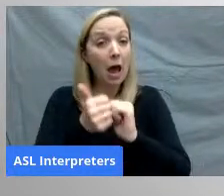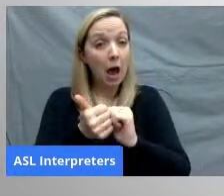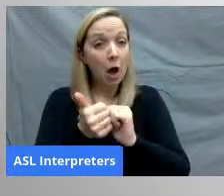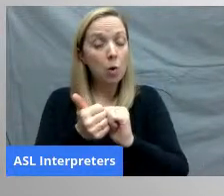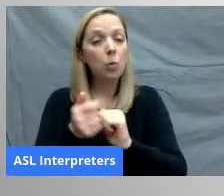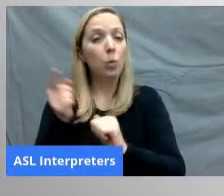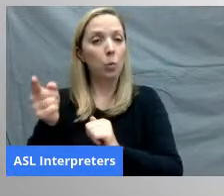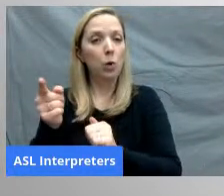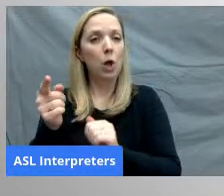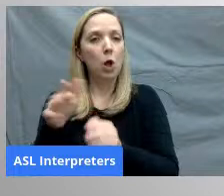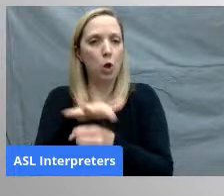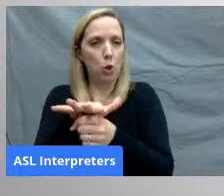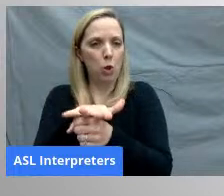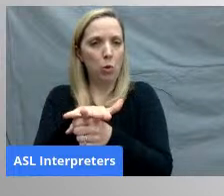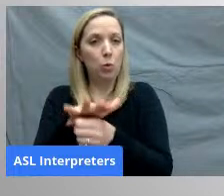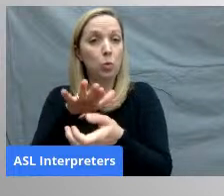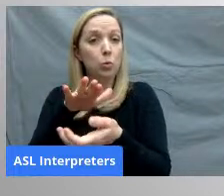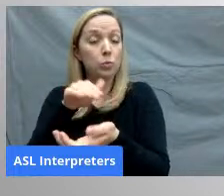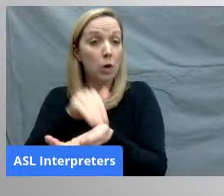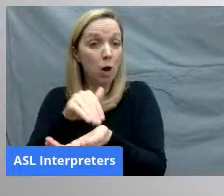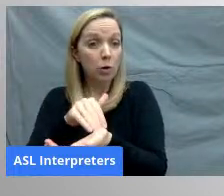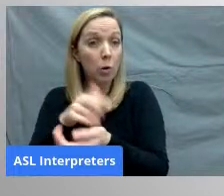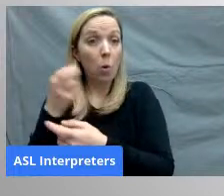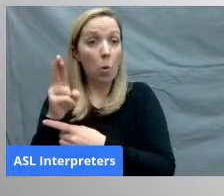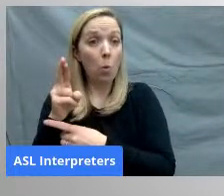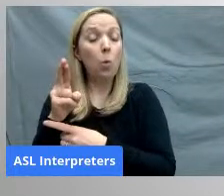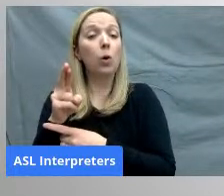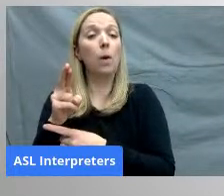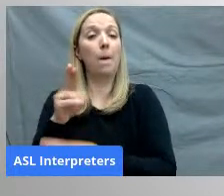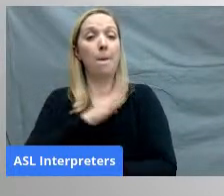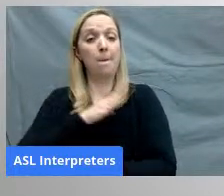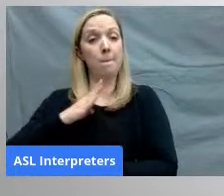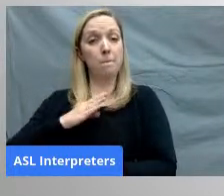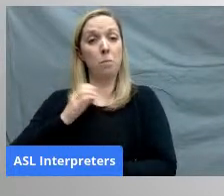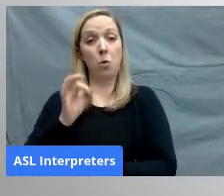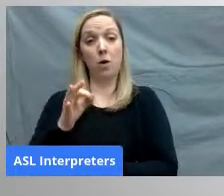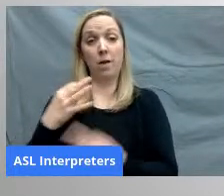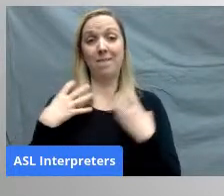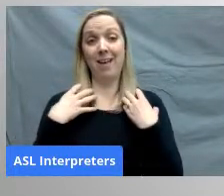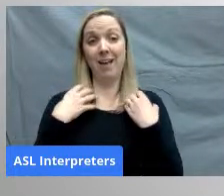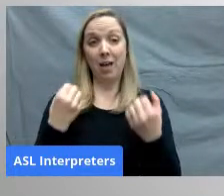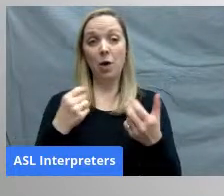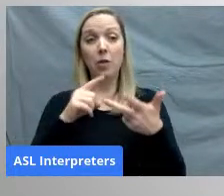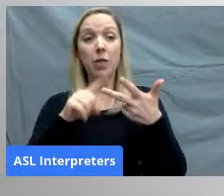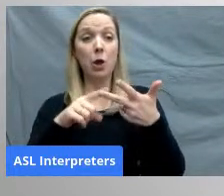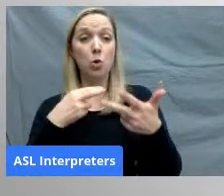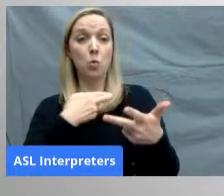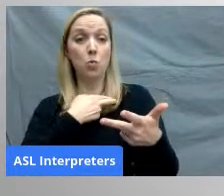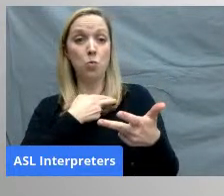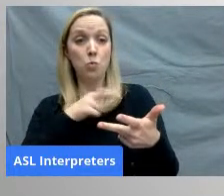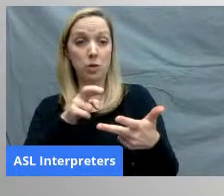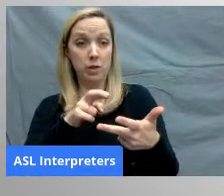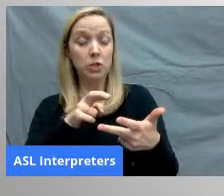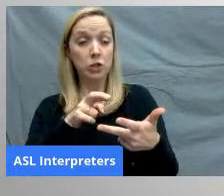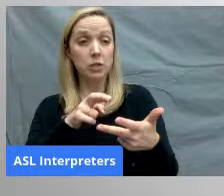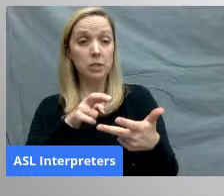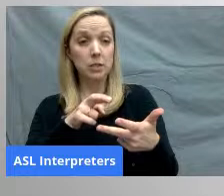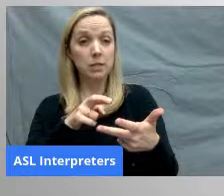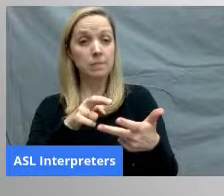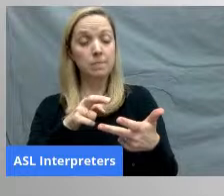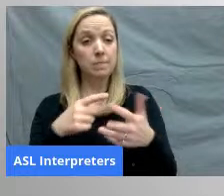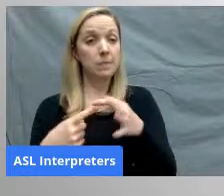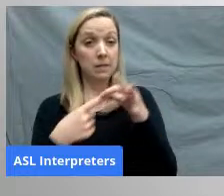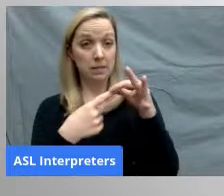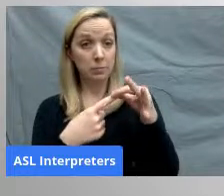health. And there's also religious exemptions, of course, but that those religious exemptions can be suspended during times of pandemic. Not that